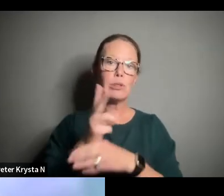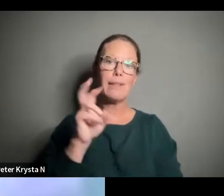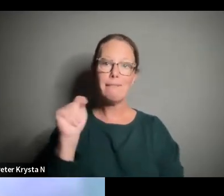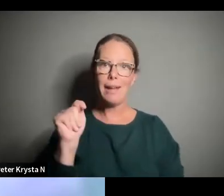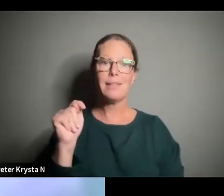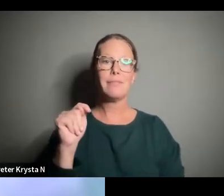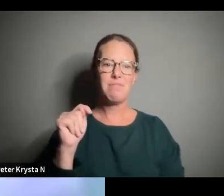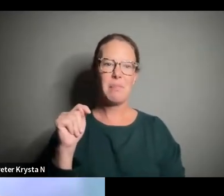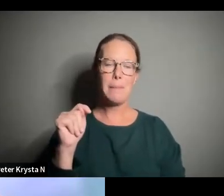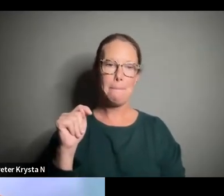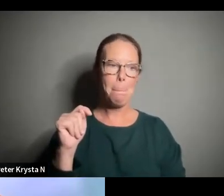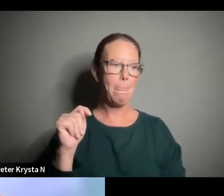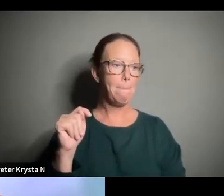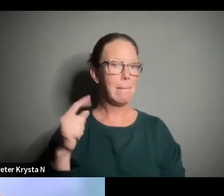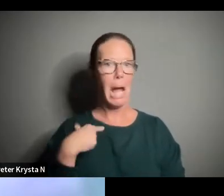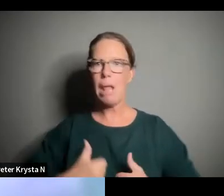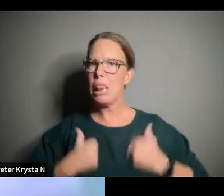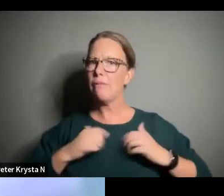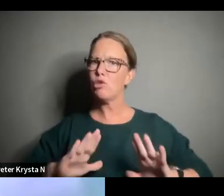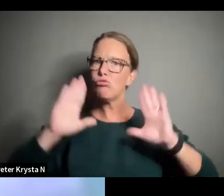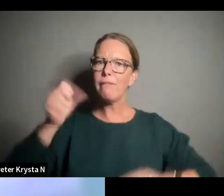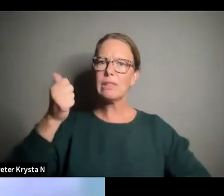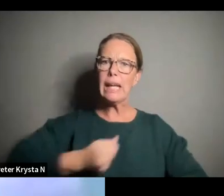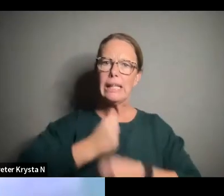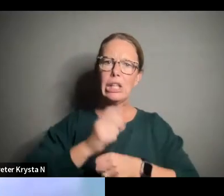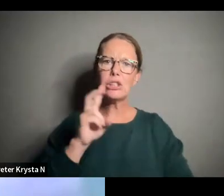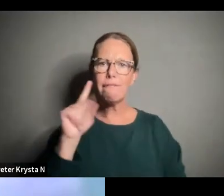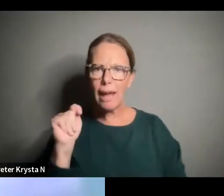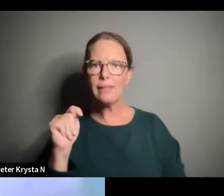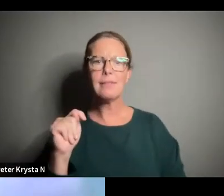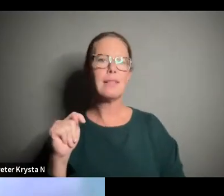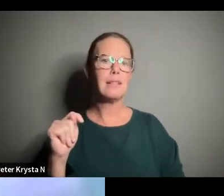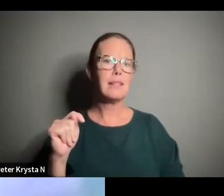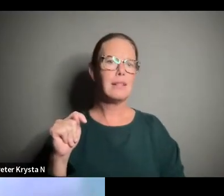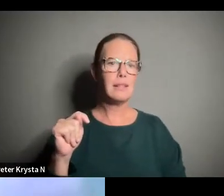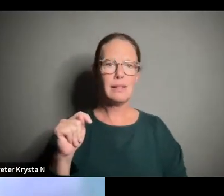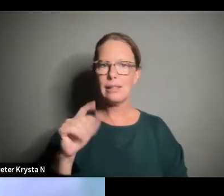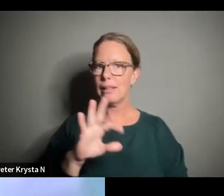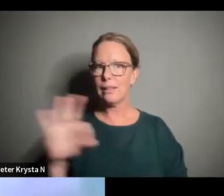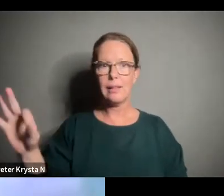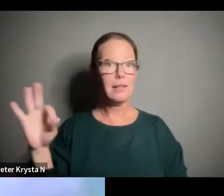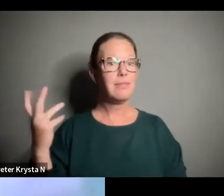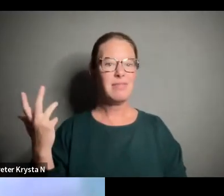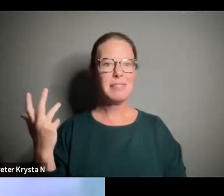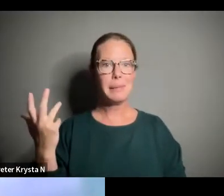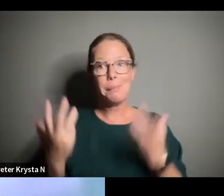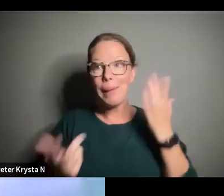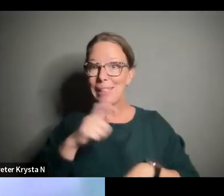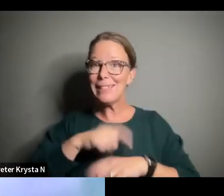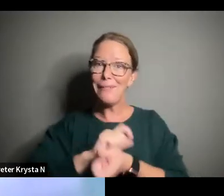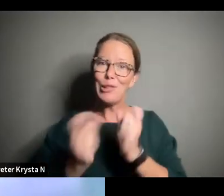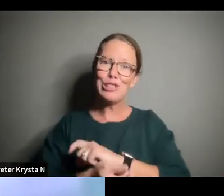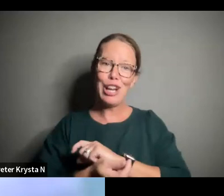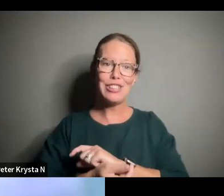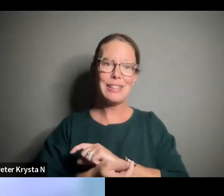had this, that, well, I've been living great for 10 years on a ventilator, I've got my thing, I go, it's time for a change. And everybody I've done